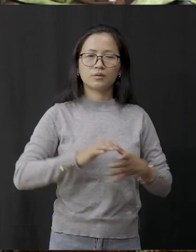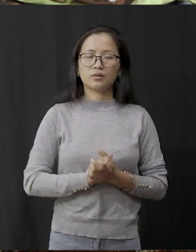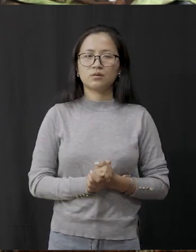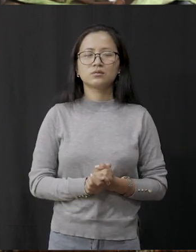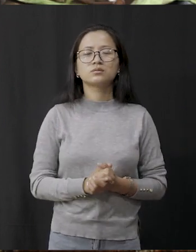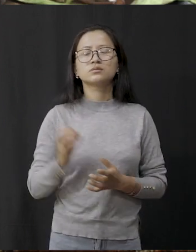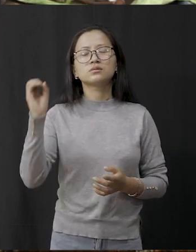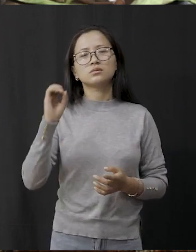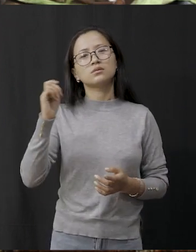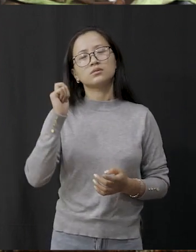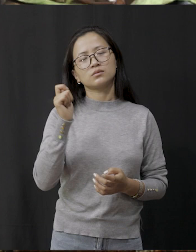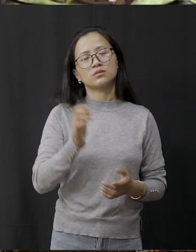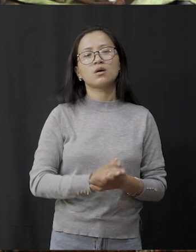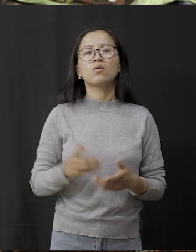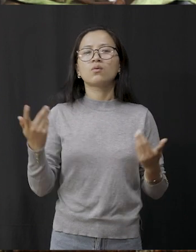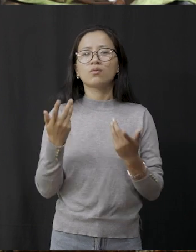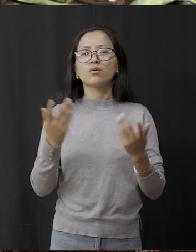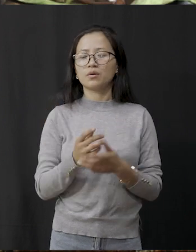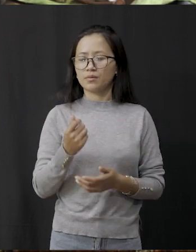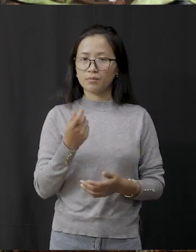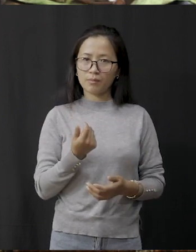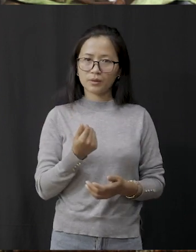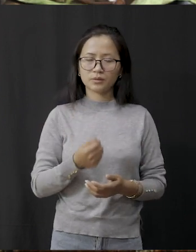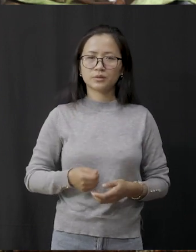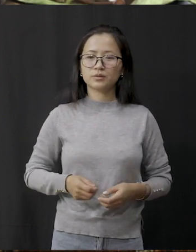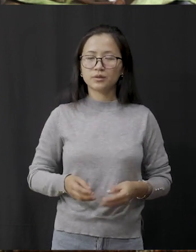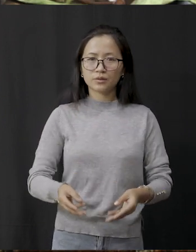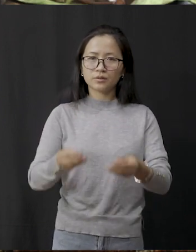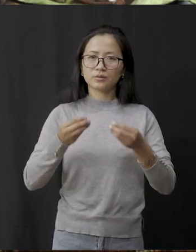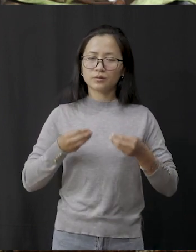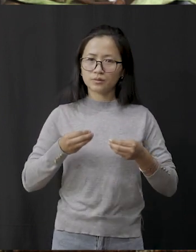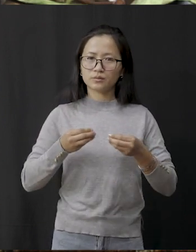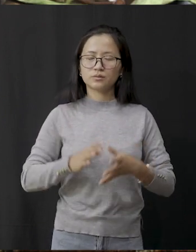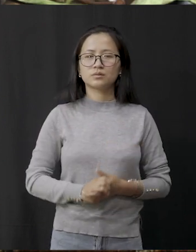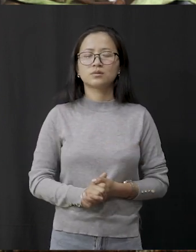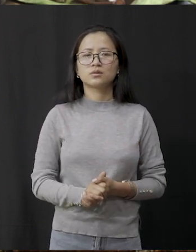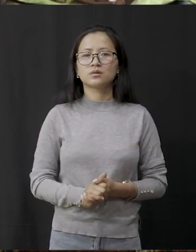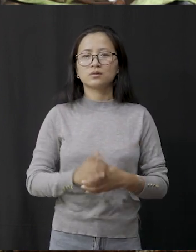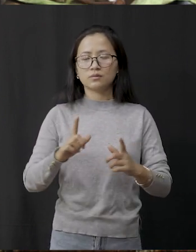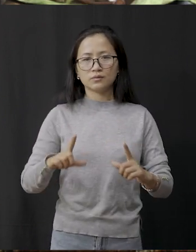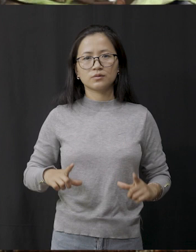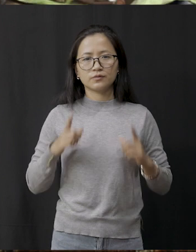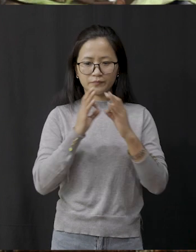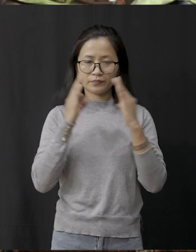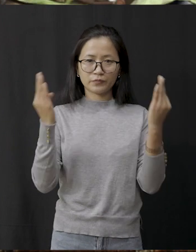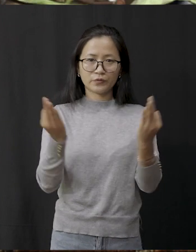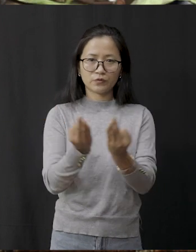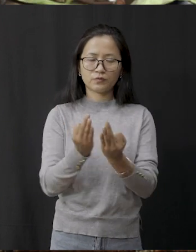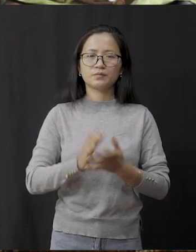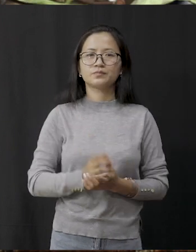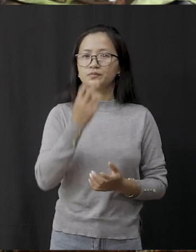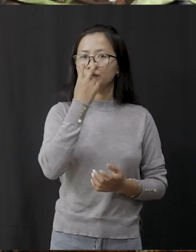their occupation, and whatever money they earn from here, they earn for their family, for